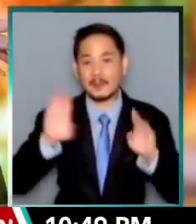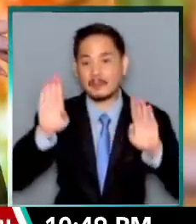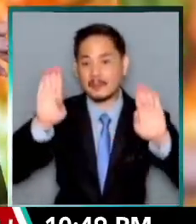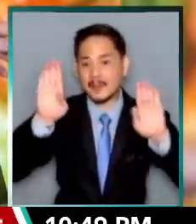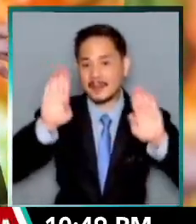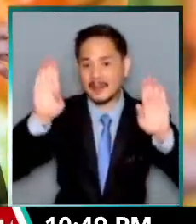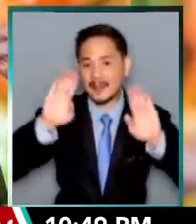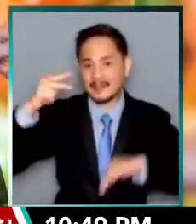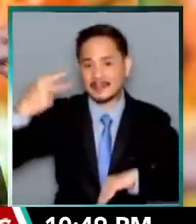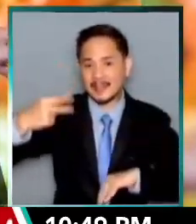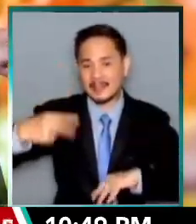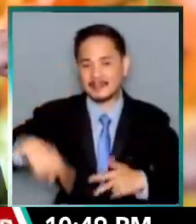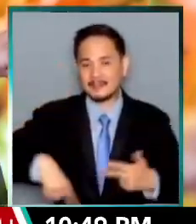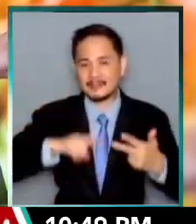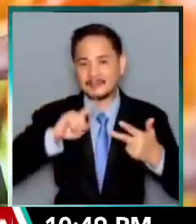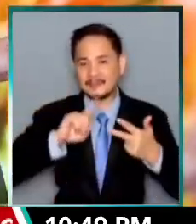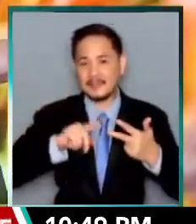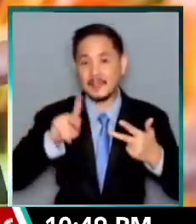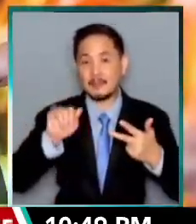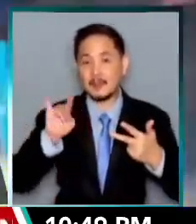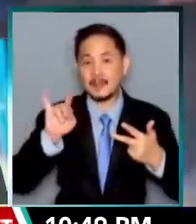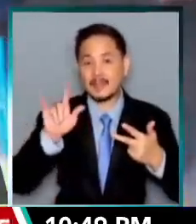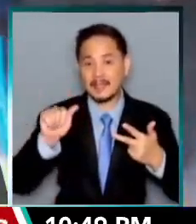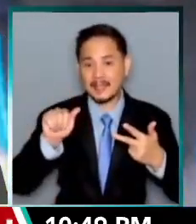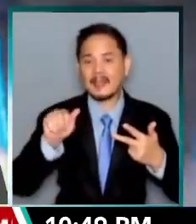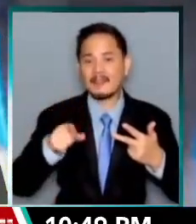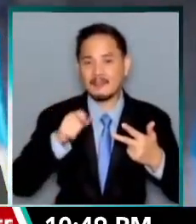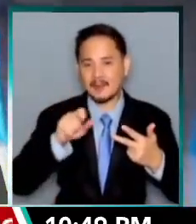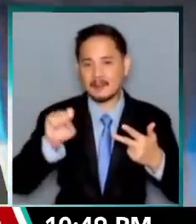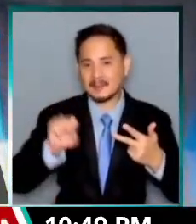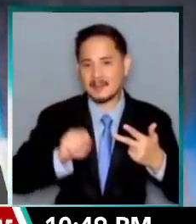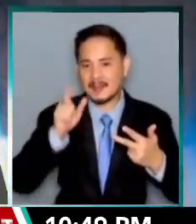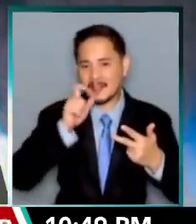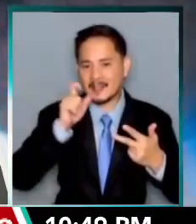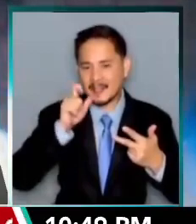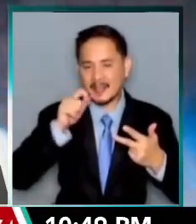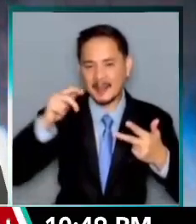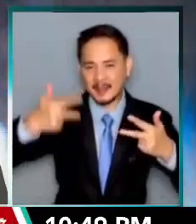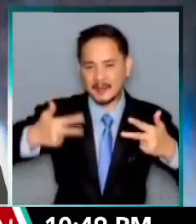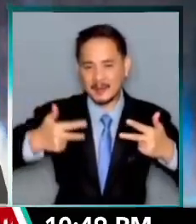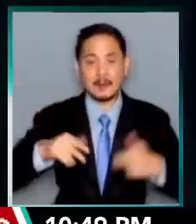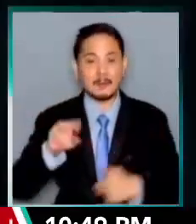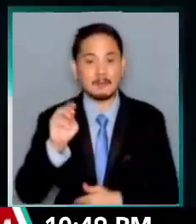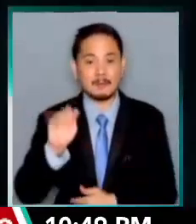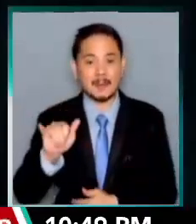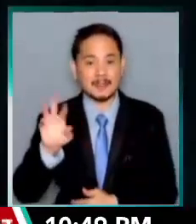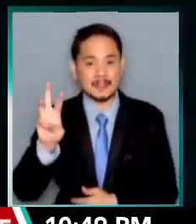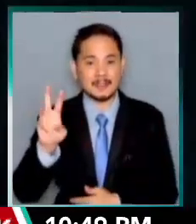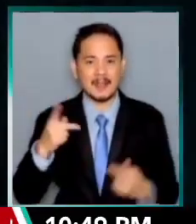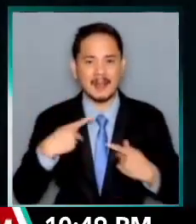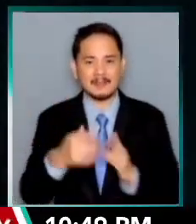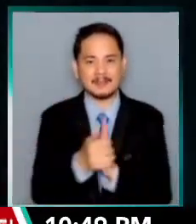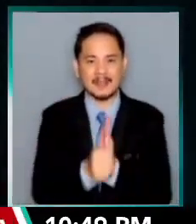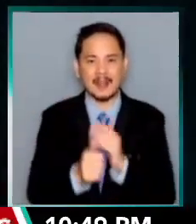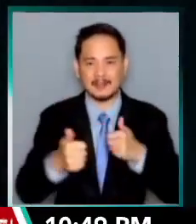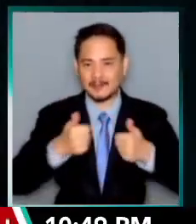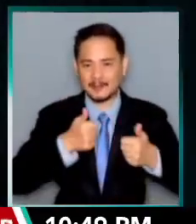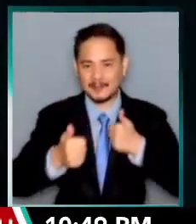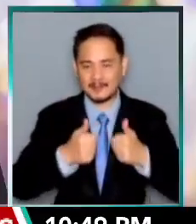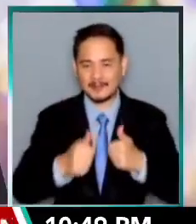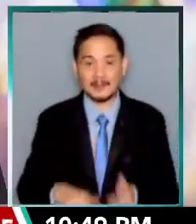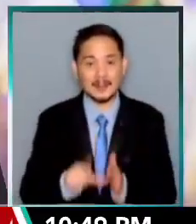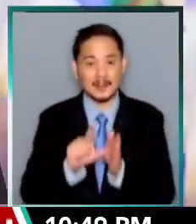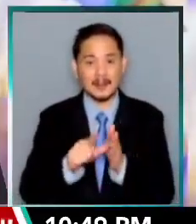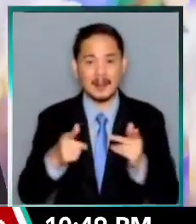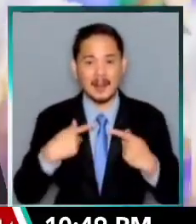third place si Kimberly Escartin ng Southern Leyte. Sa May 6 gaganapin ang talent competition habang inaabangan ang Grand Coronation